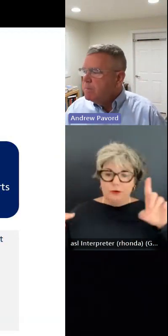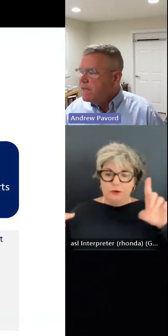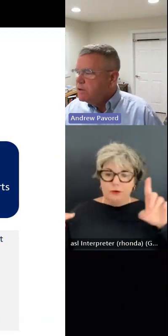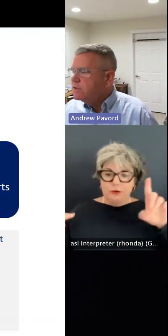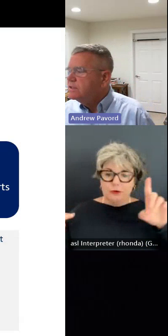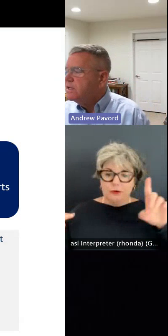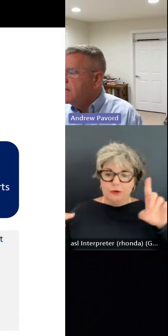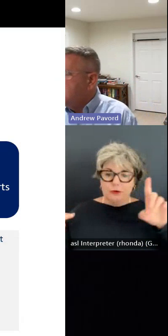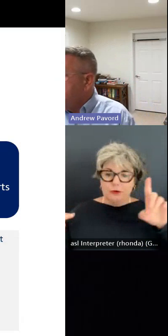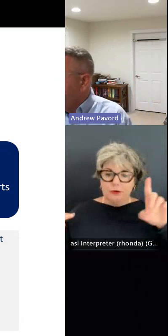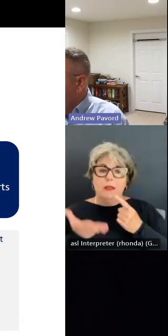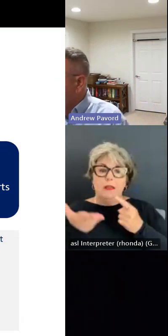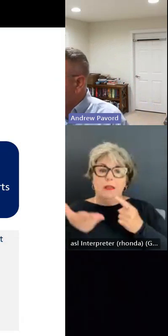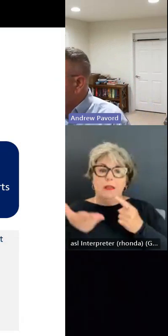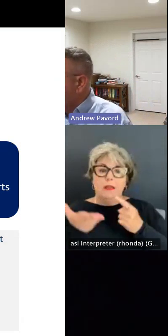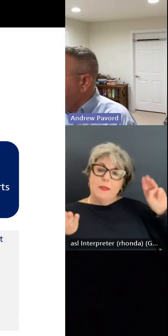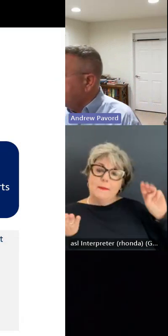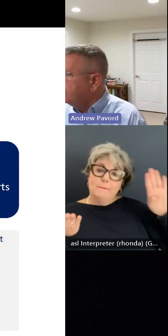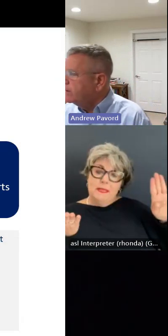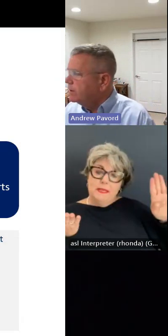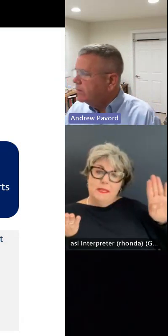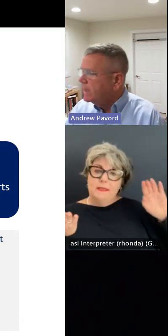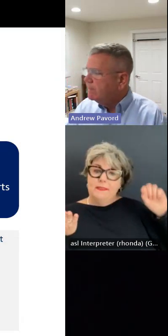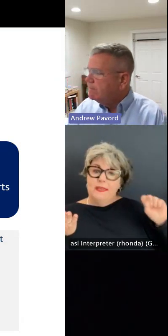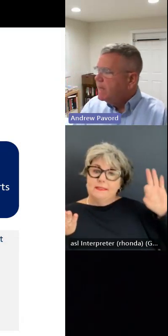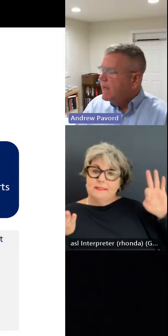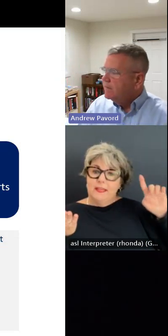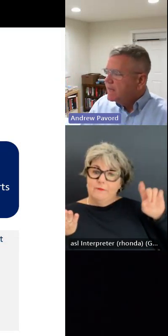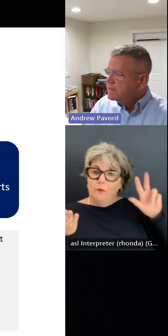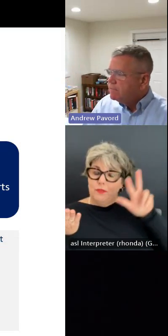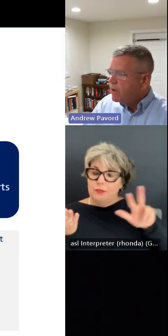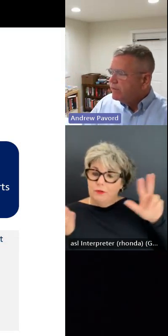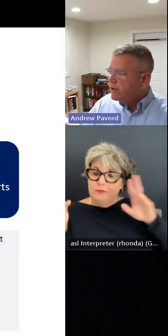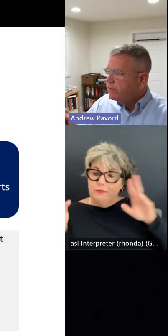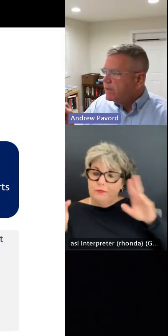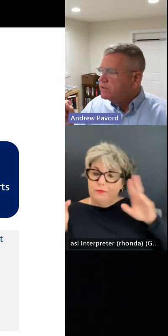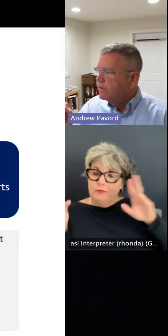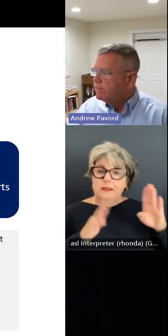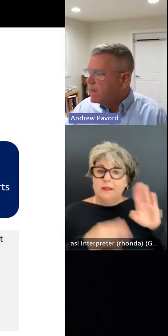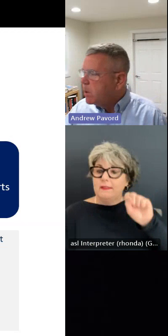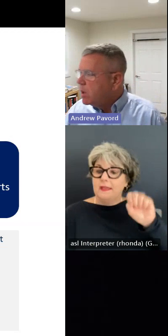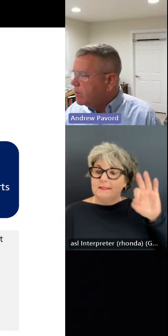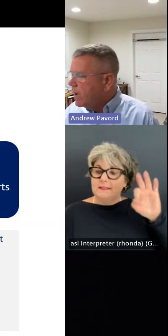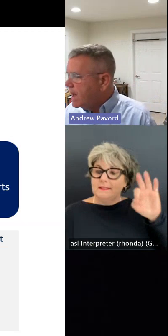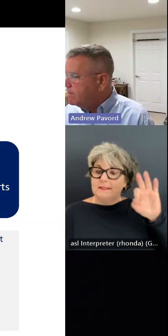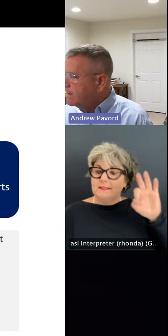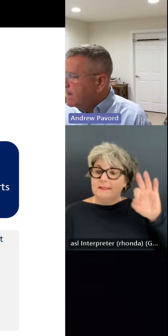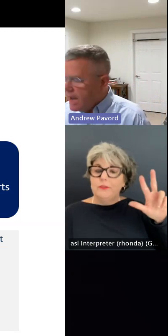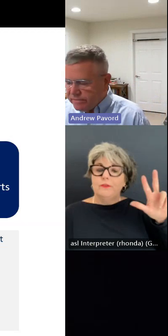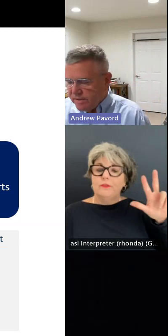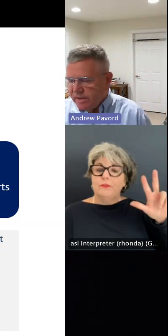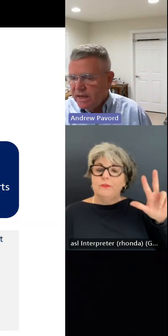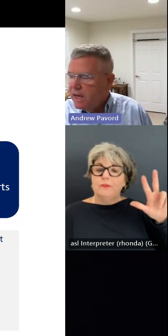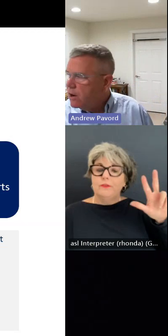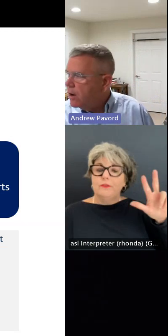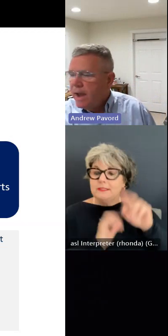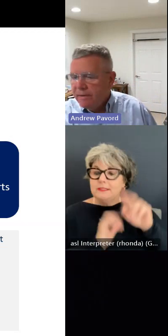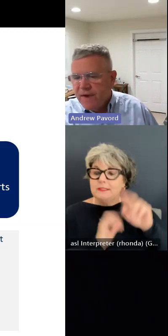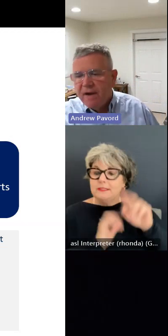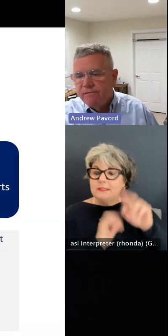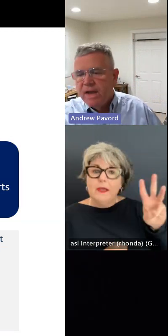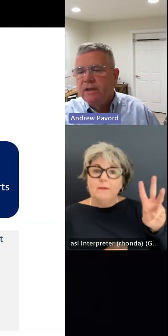Then OMB uses the data to produce the SF-133, and the SF-133s are available on the web at the